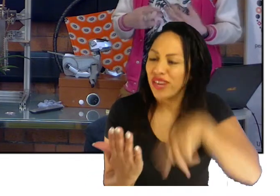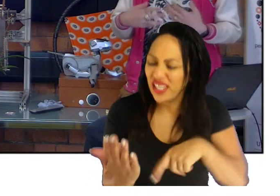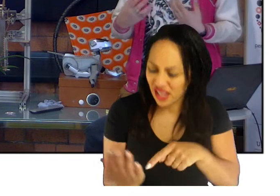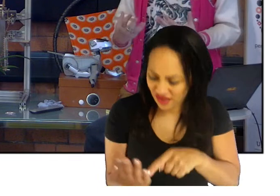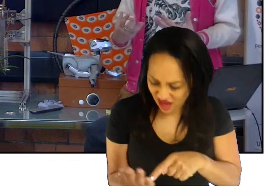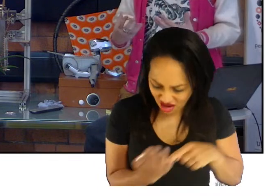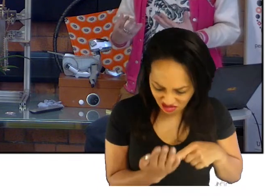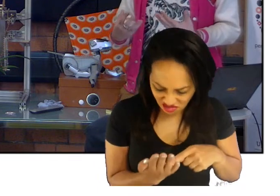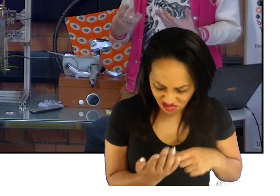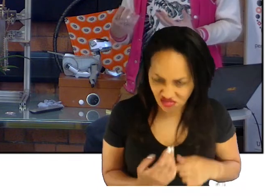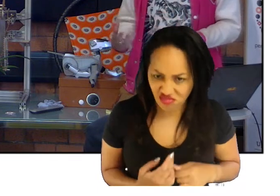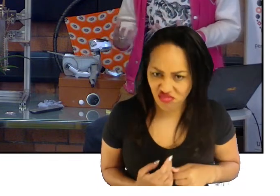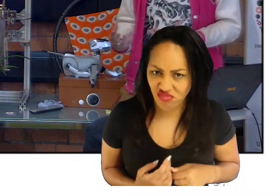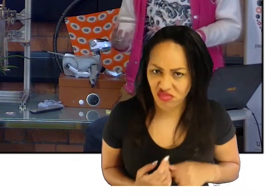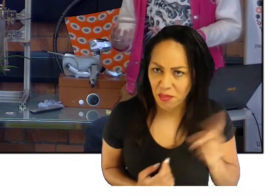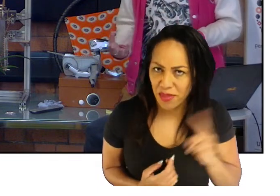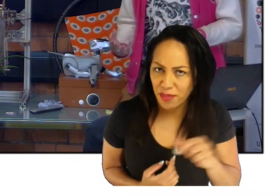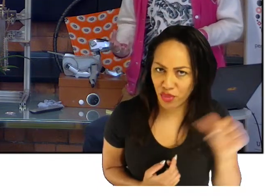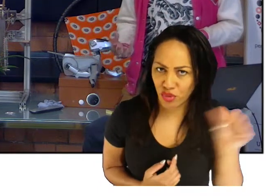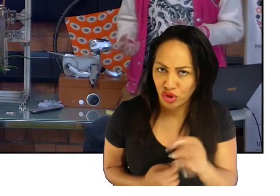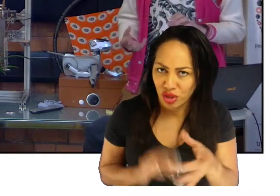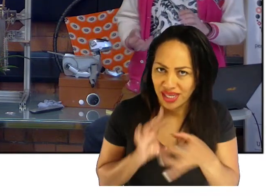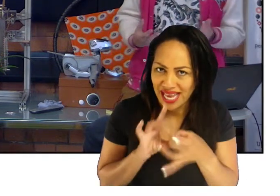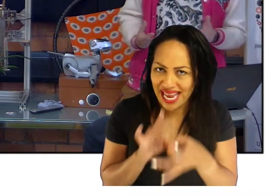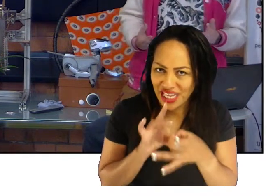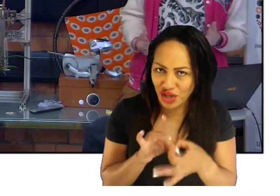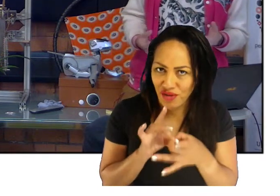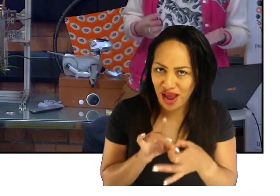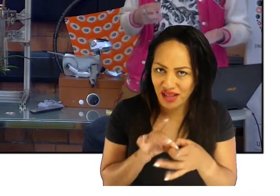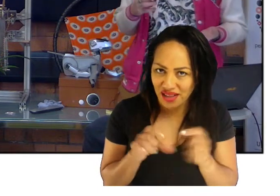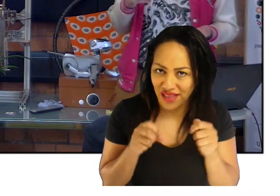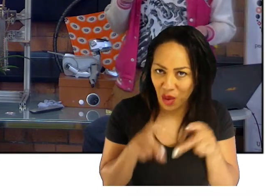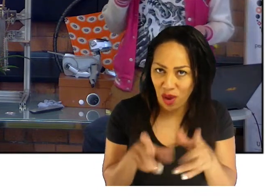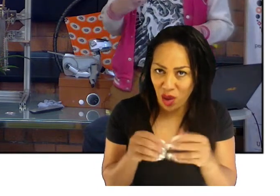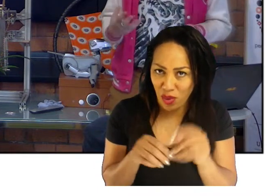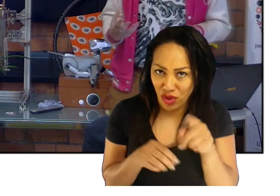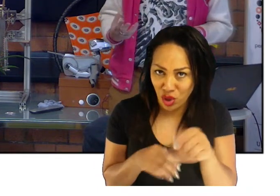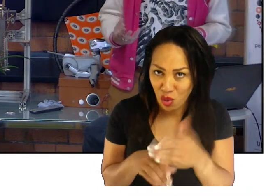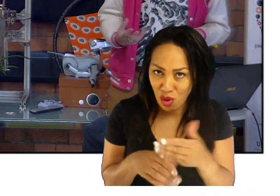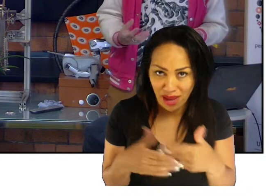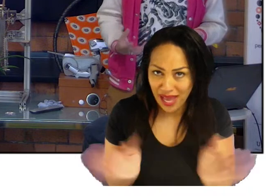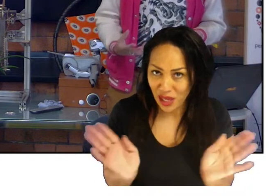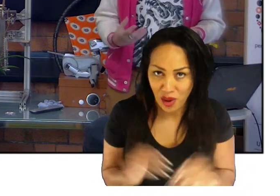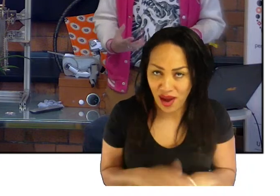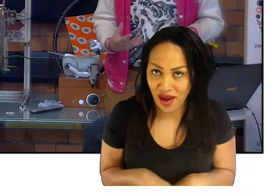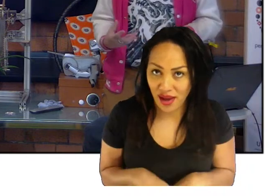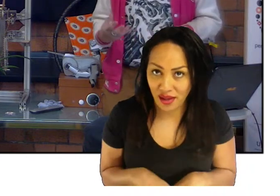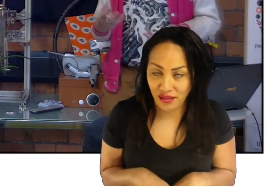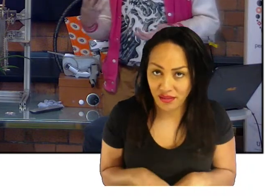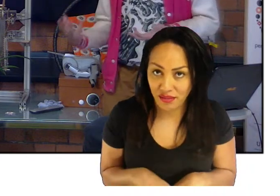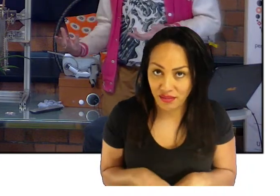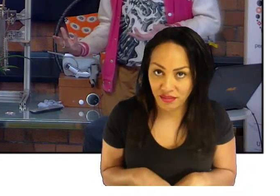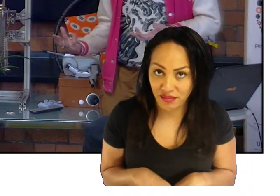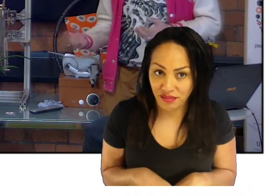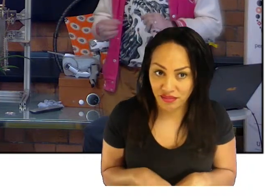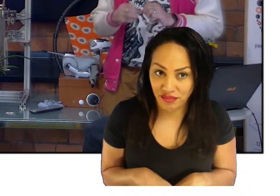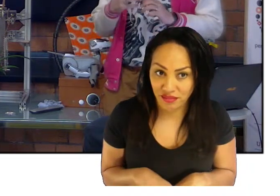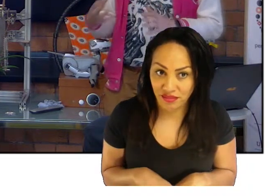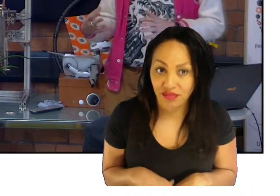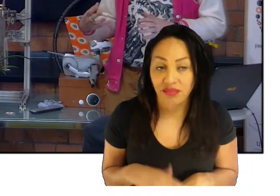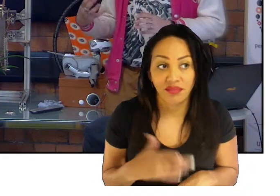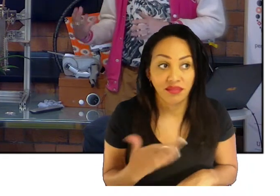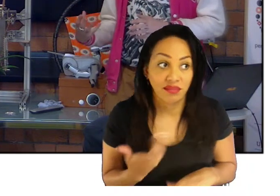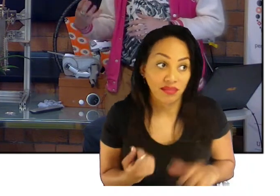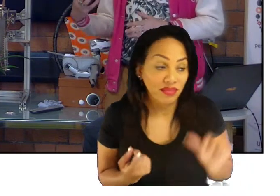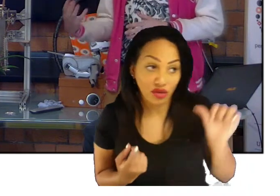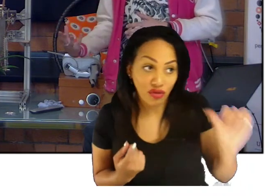should interact with you at work generally? And that is because an accessible workplace is better for everyone. There's a lot